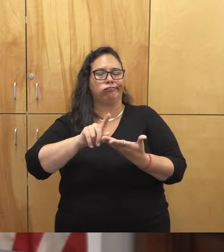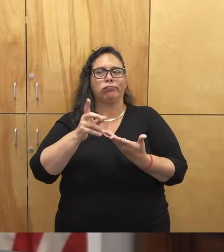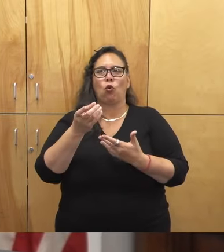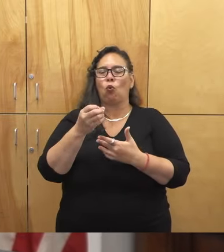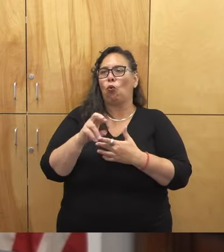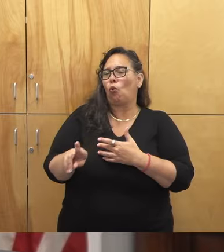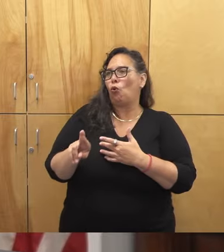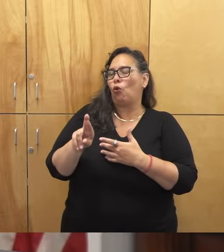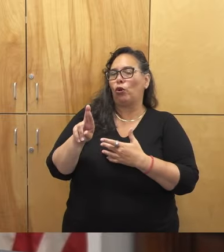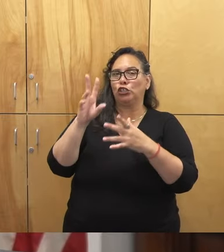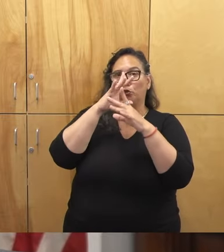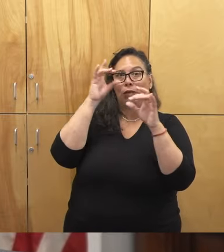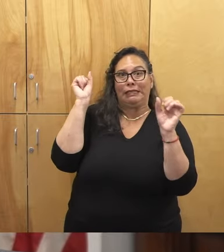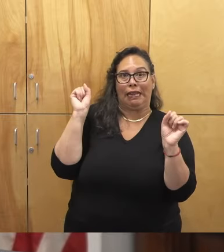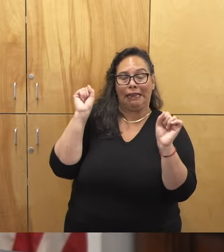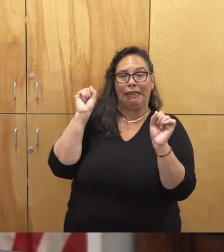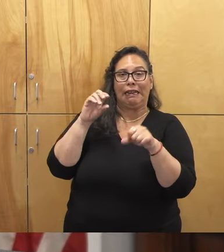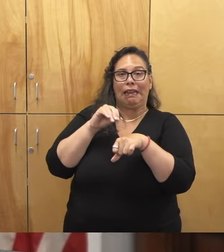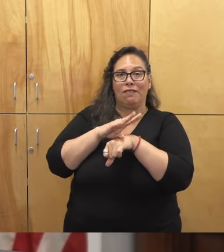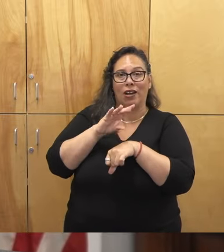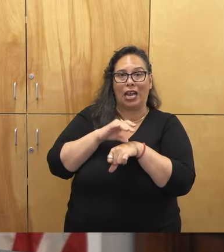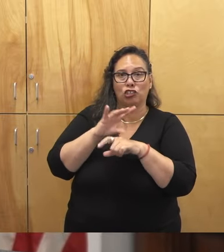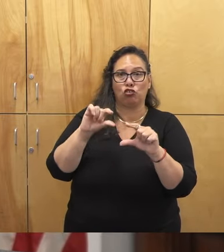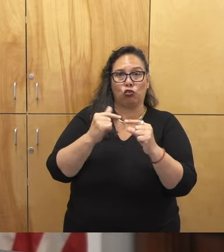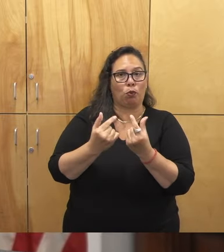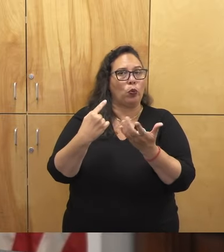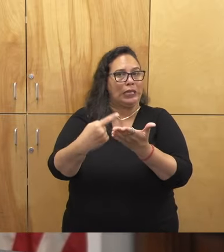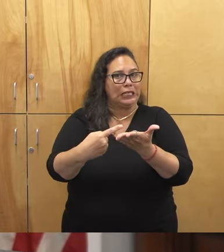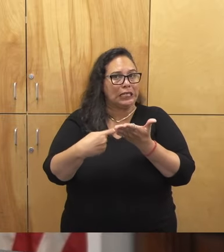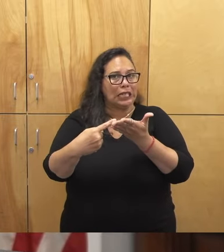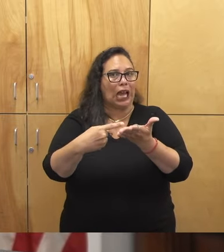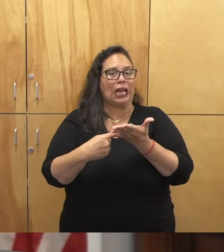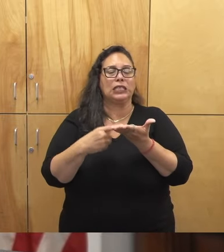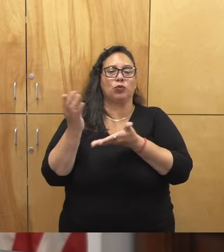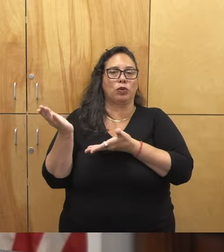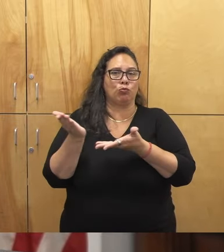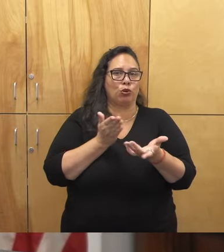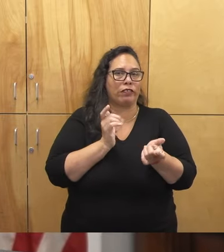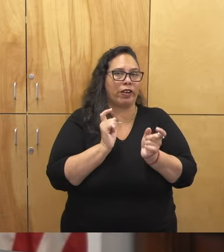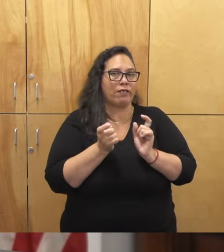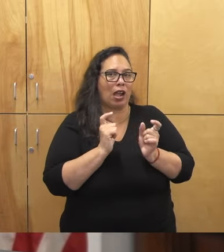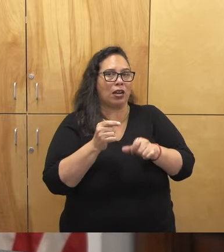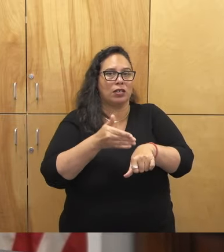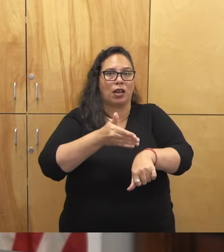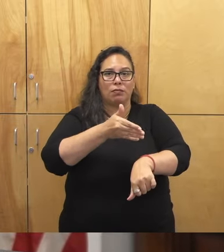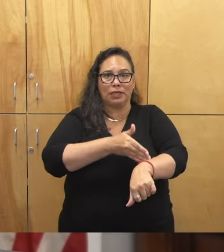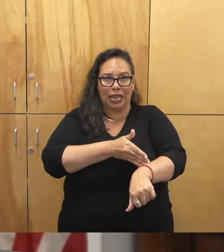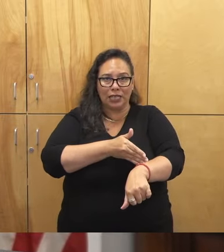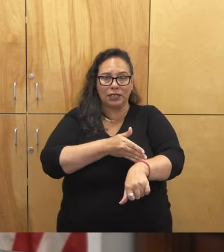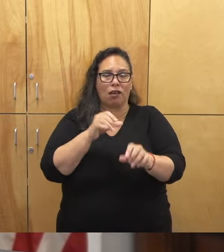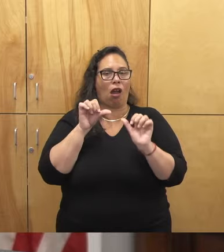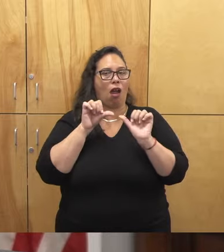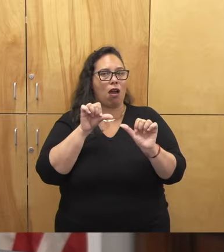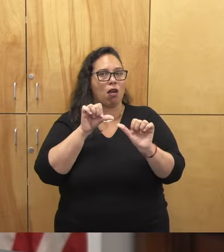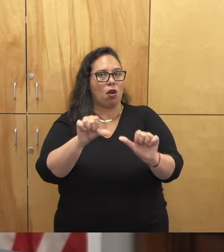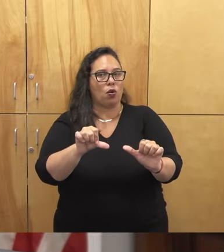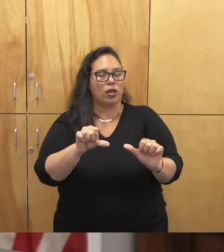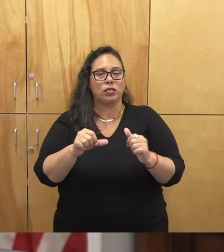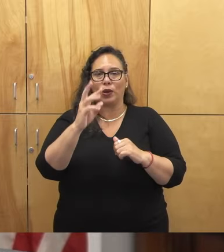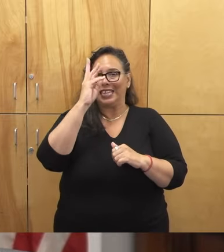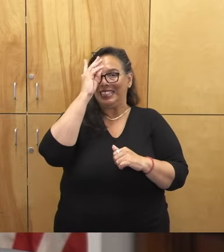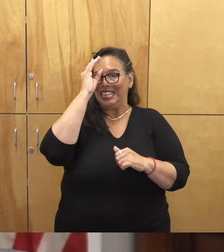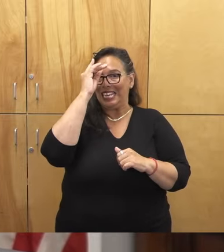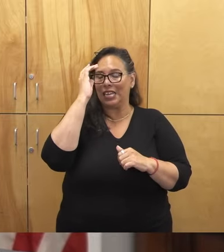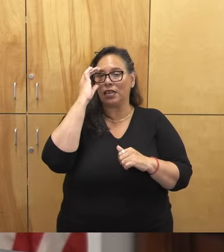group. We do discuss policy, we bring revisions and updates on an ongoing basis. So I think it